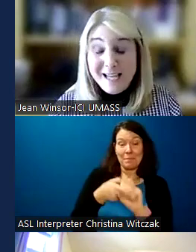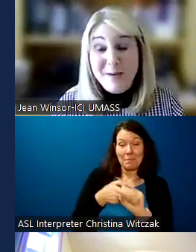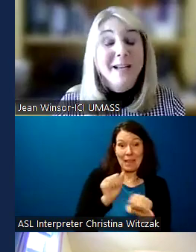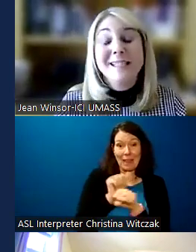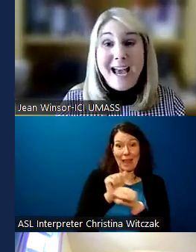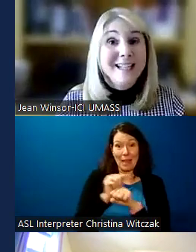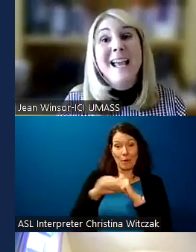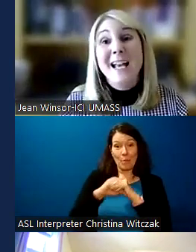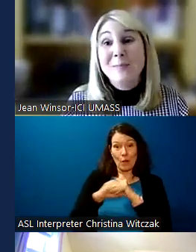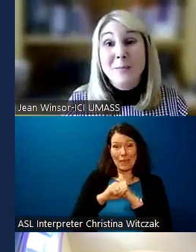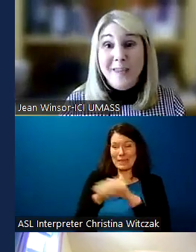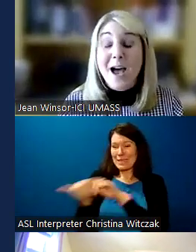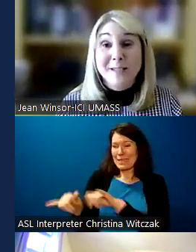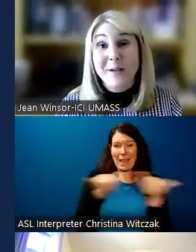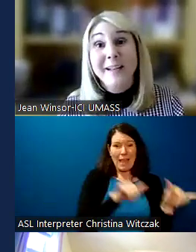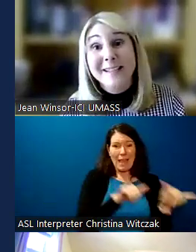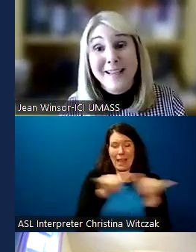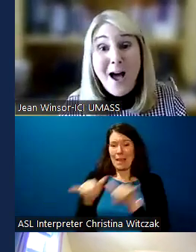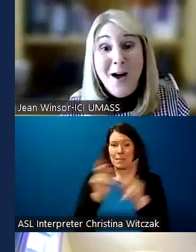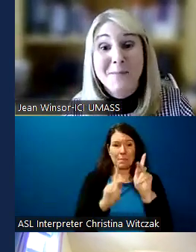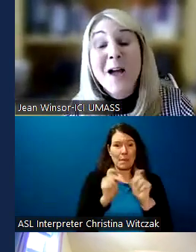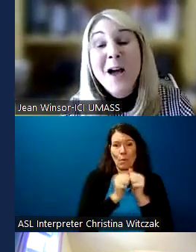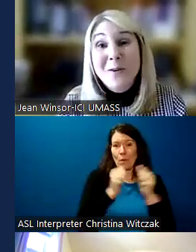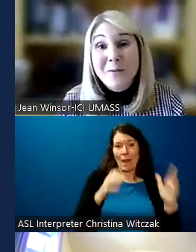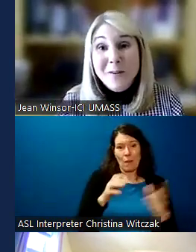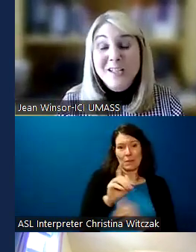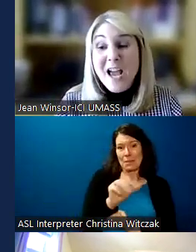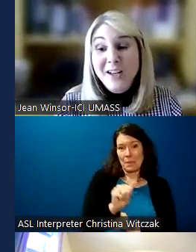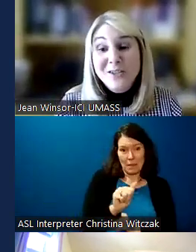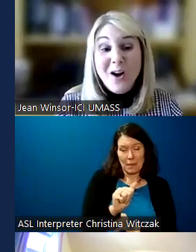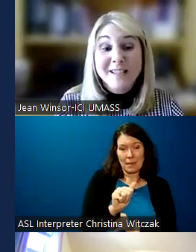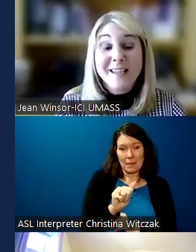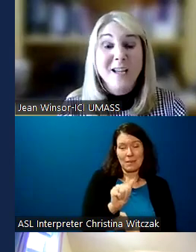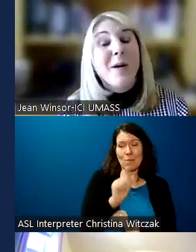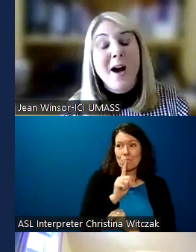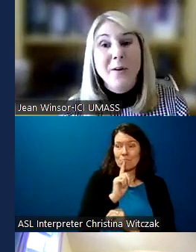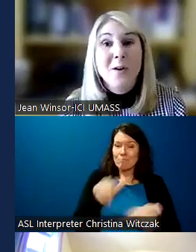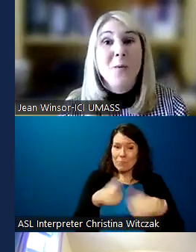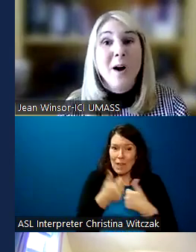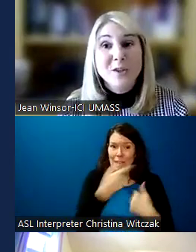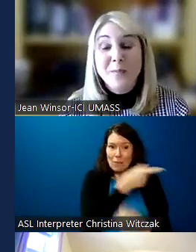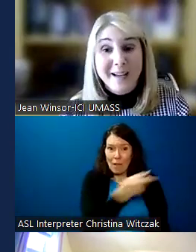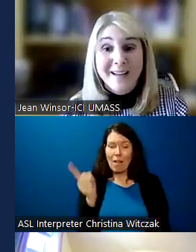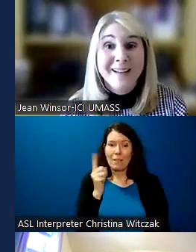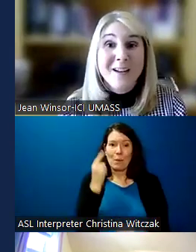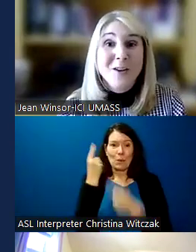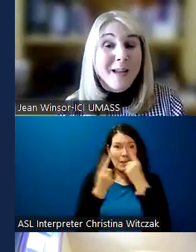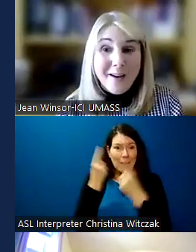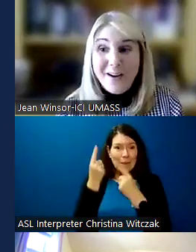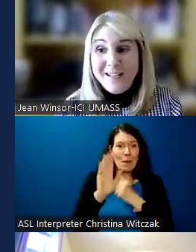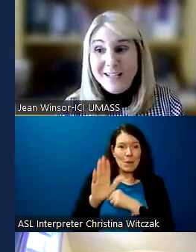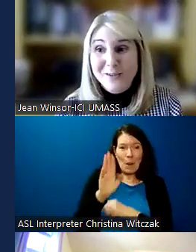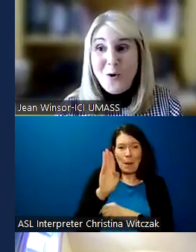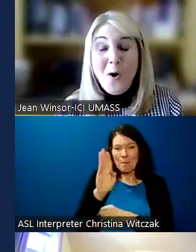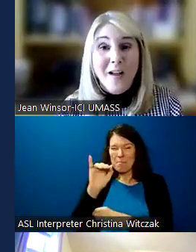to the same extent as people without disabilities. So I really challenge you all to think about what's your big,